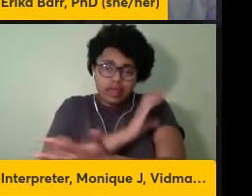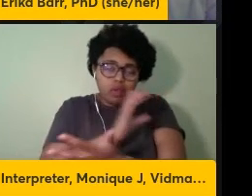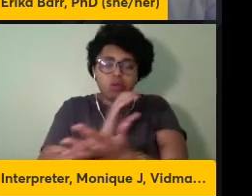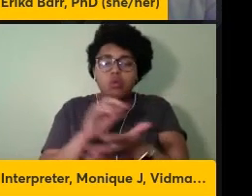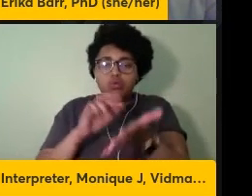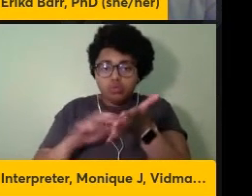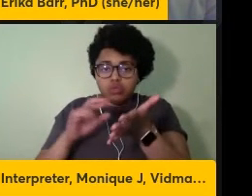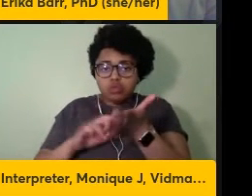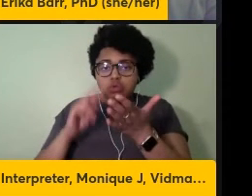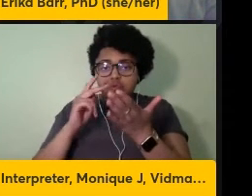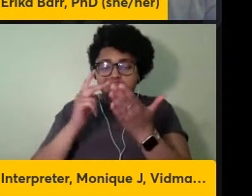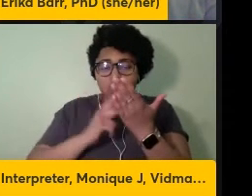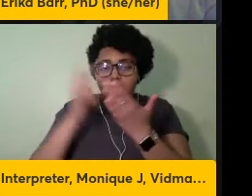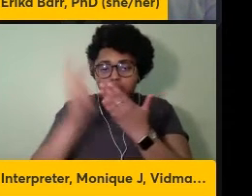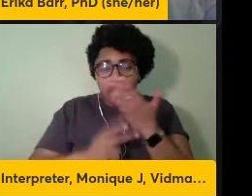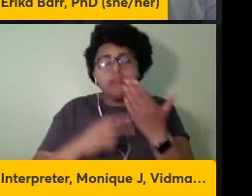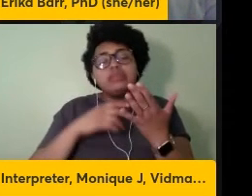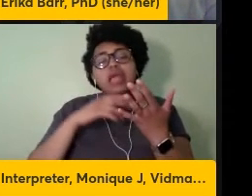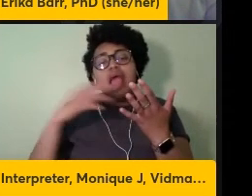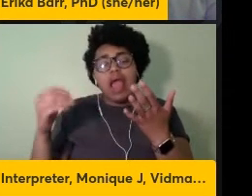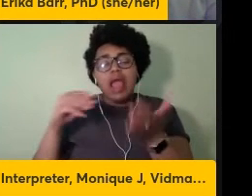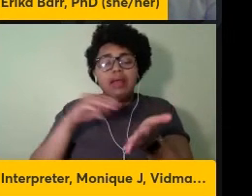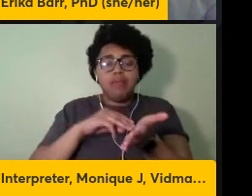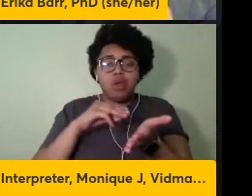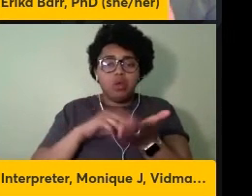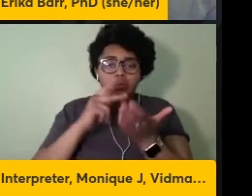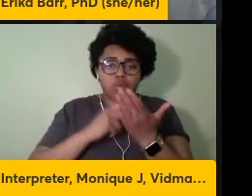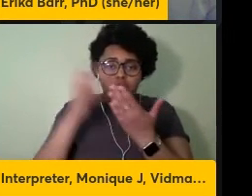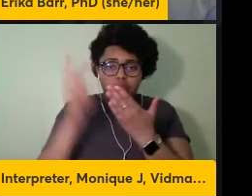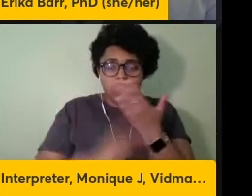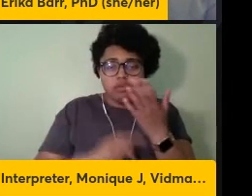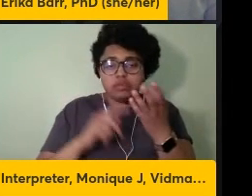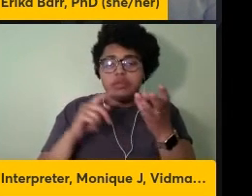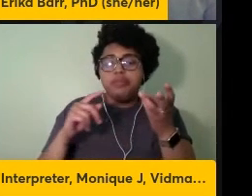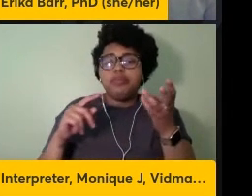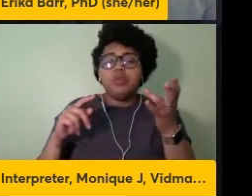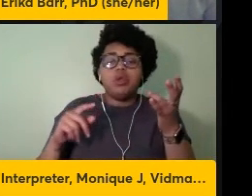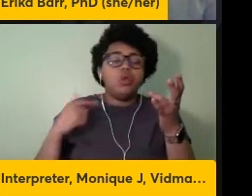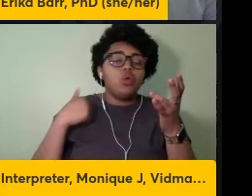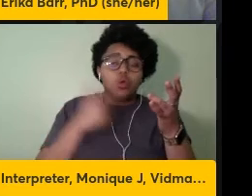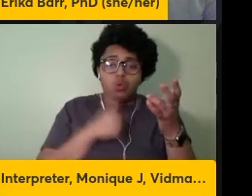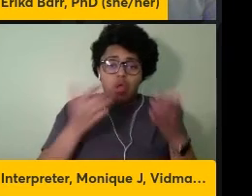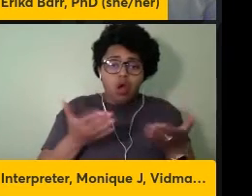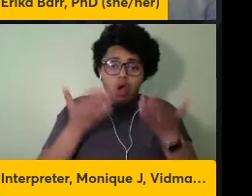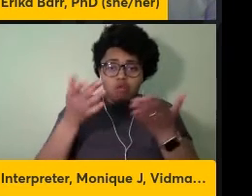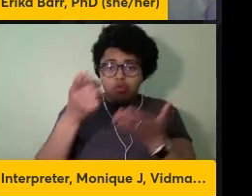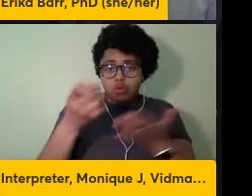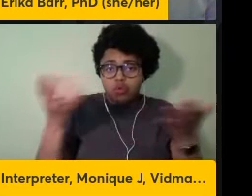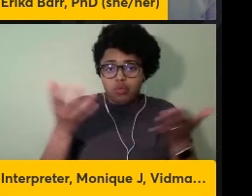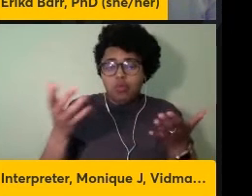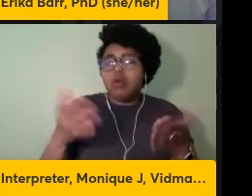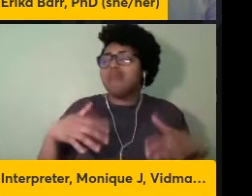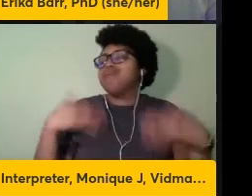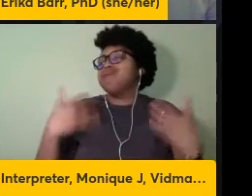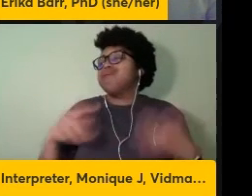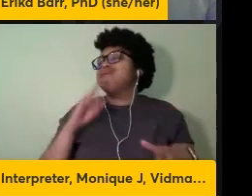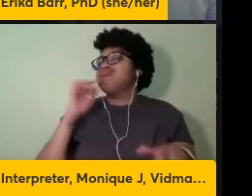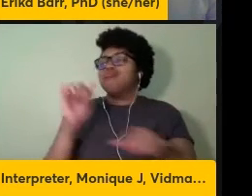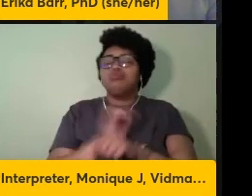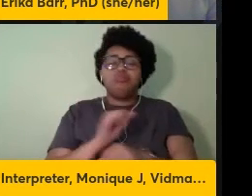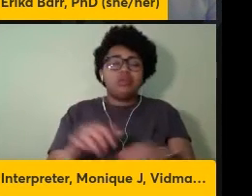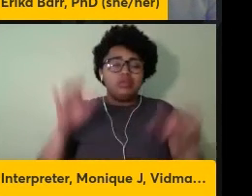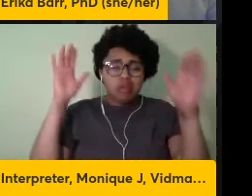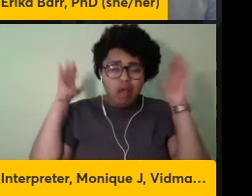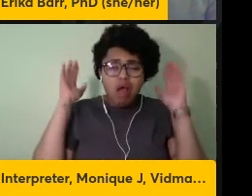programs. What do we have to offer you? Definitely outstanding resources, access to